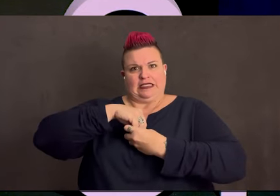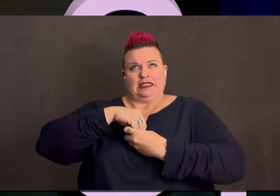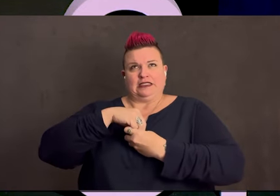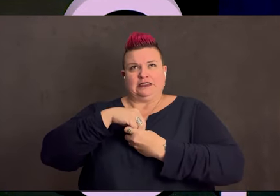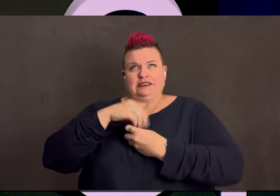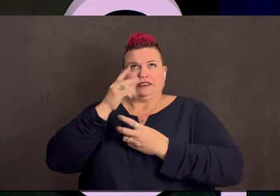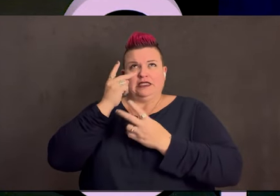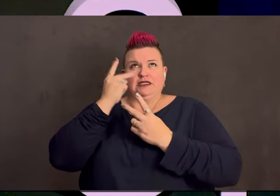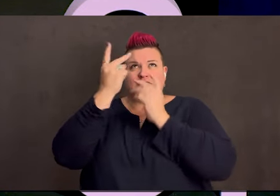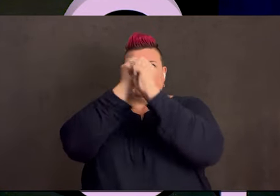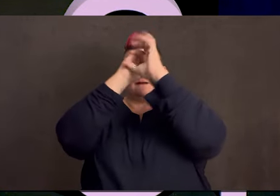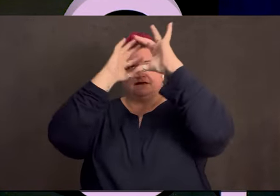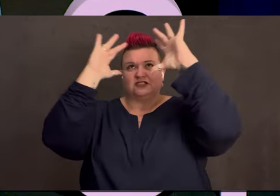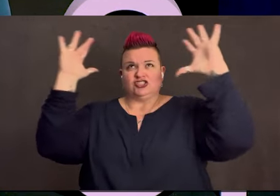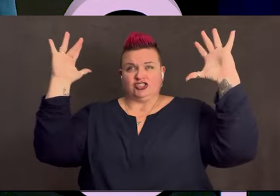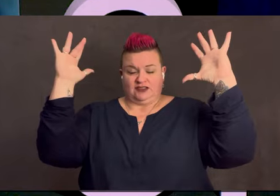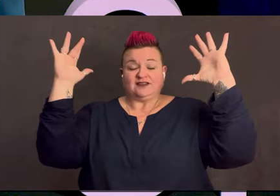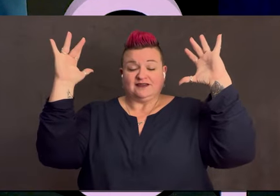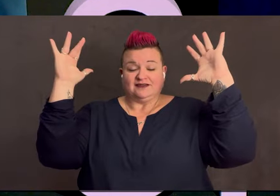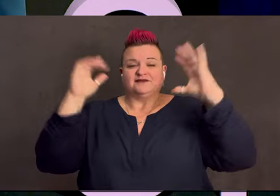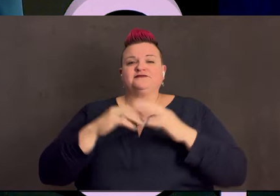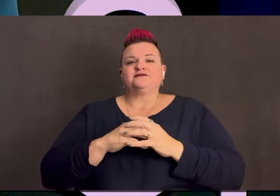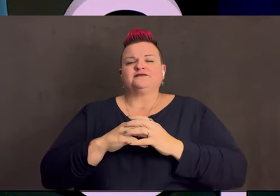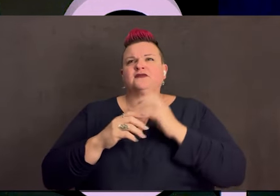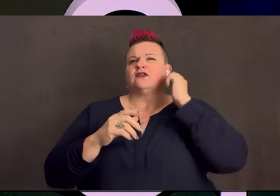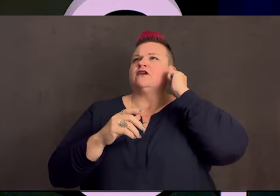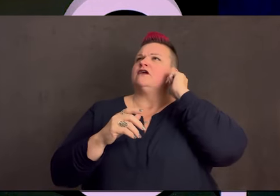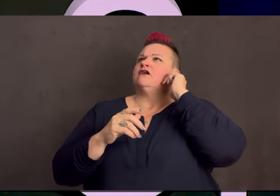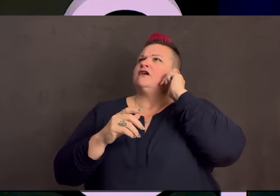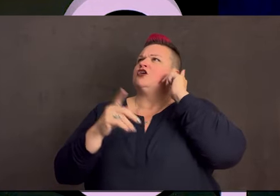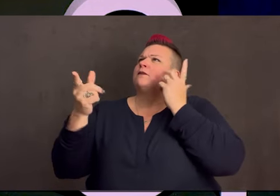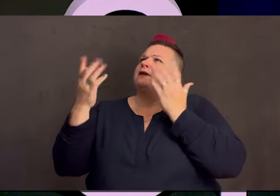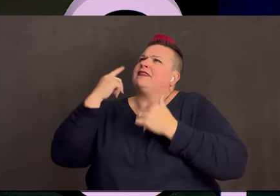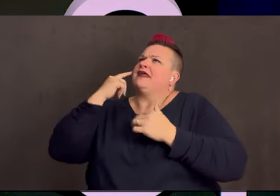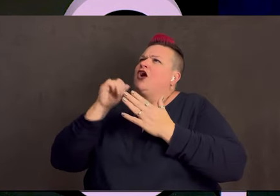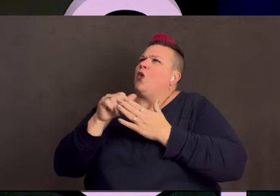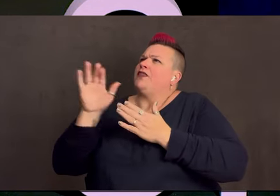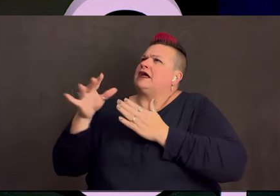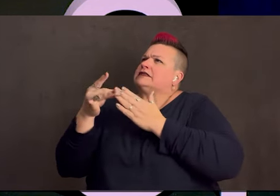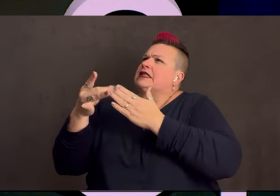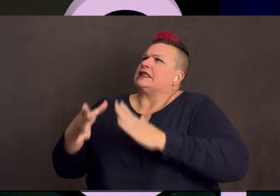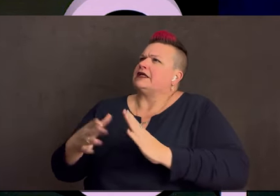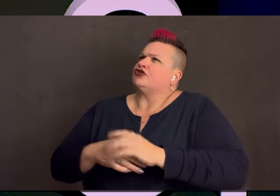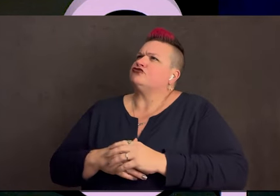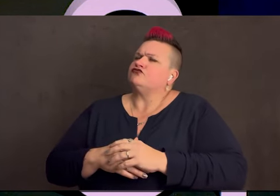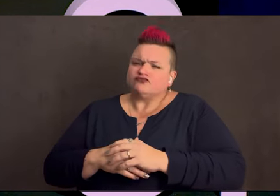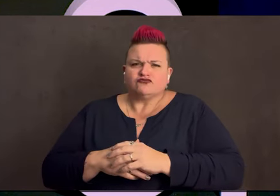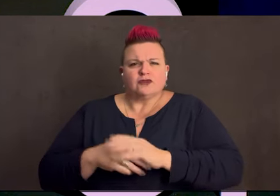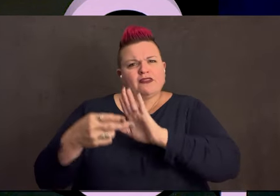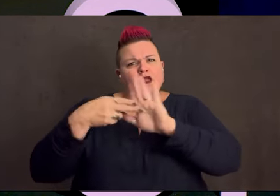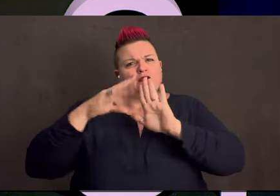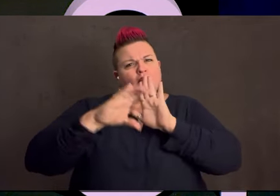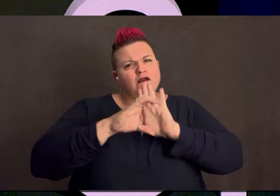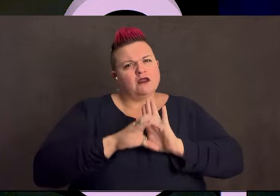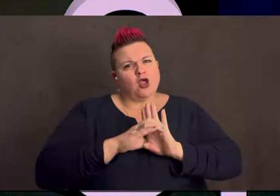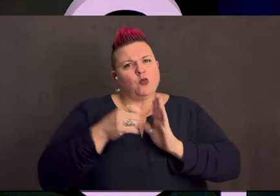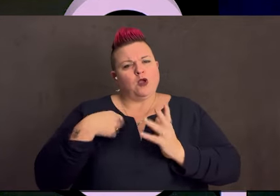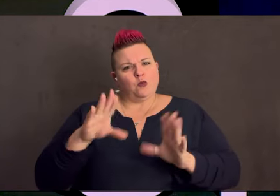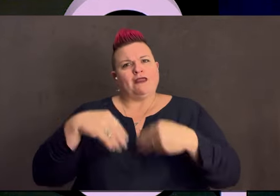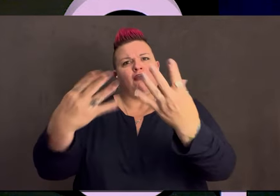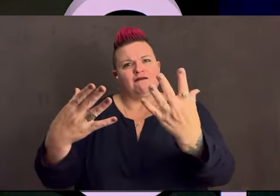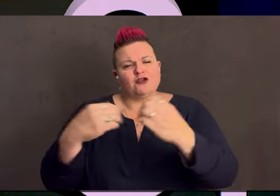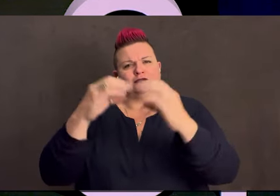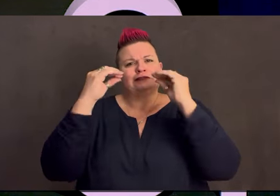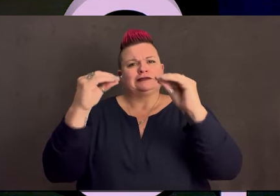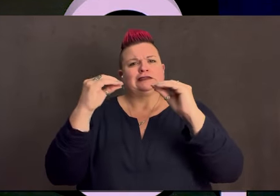inner visionary. Now, you might say these sound like traits of a leader or what we offer in our leadership